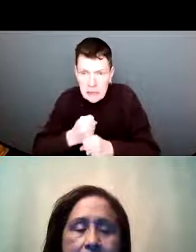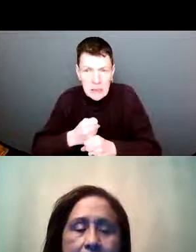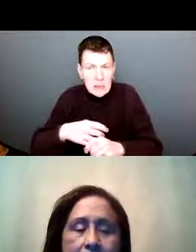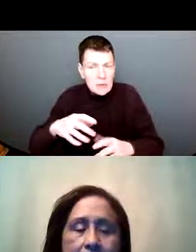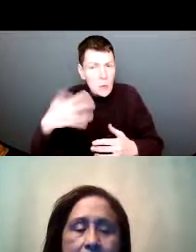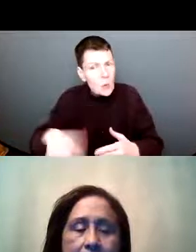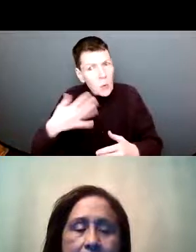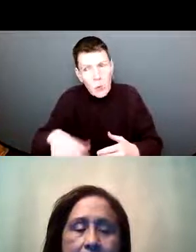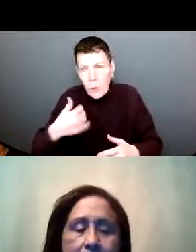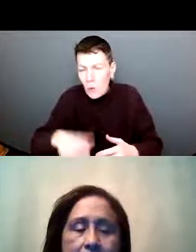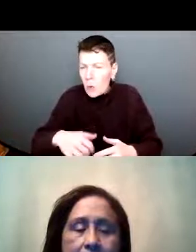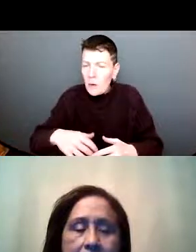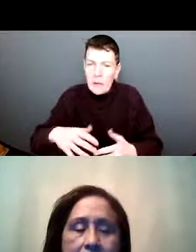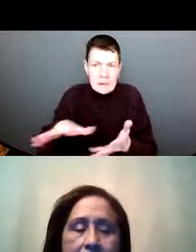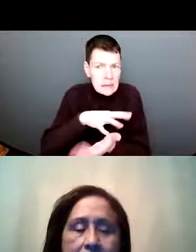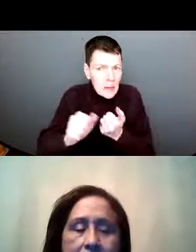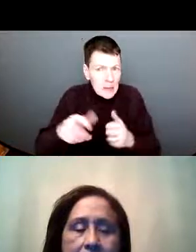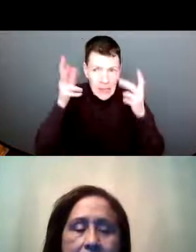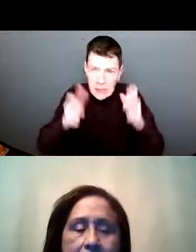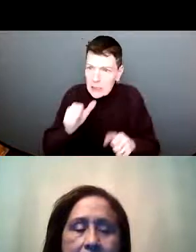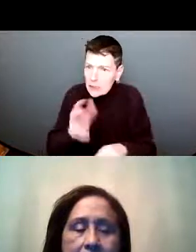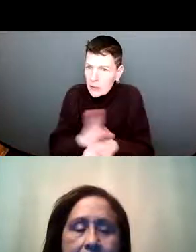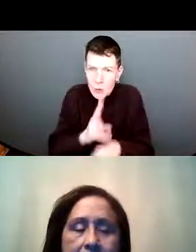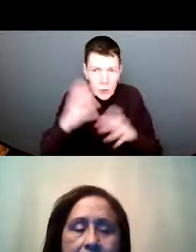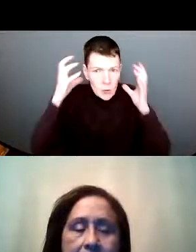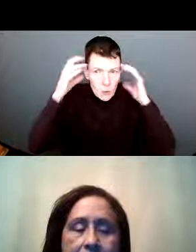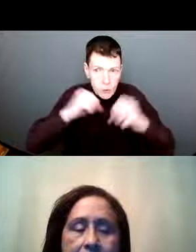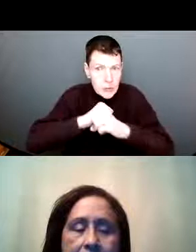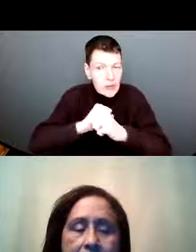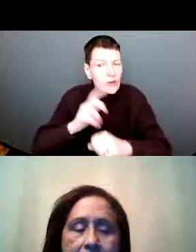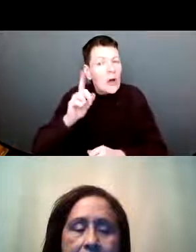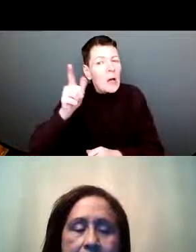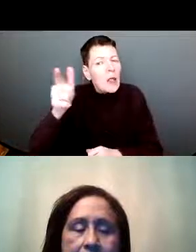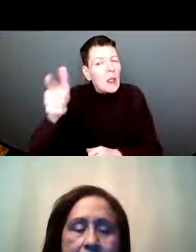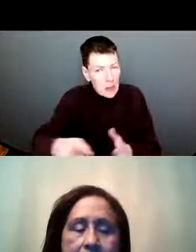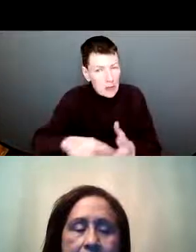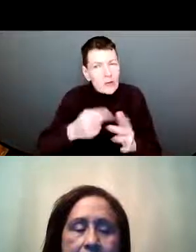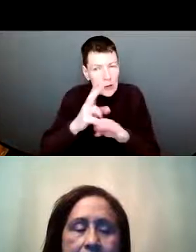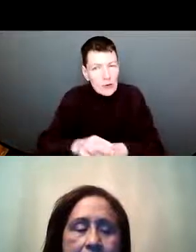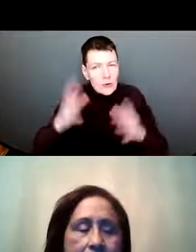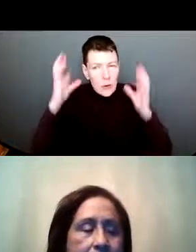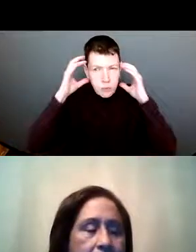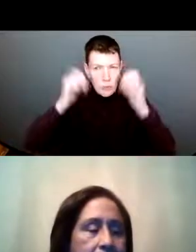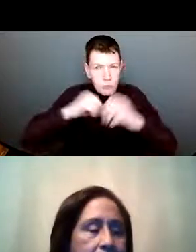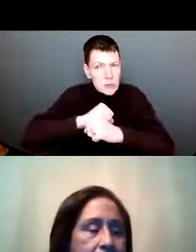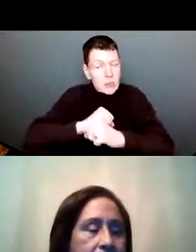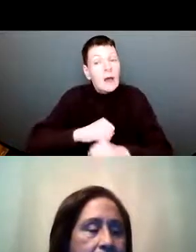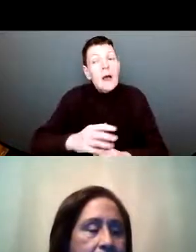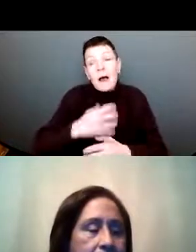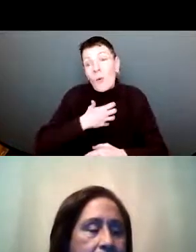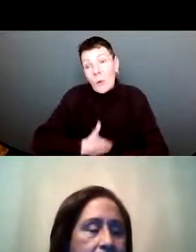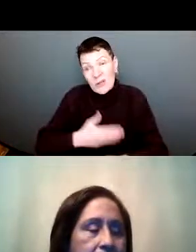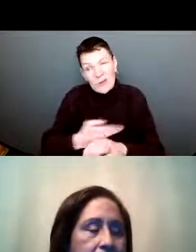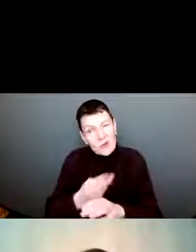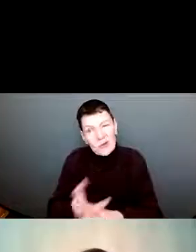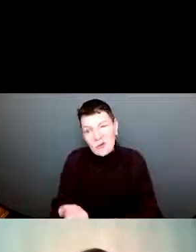using enough ear protection. So it's only in later life that I ever started using ear protection, and I really wish I'd started using it just